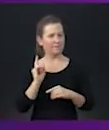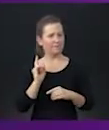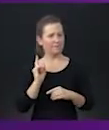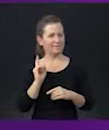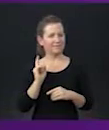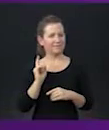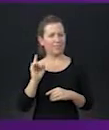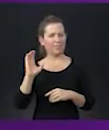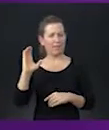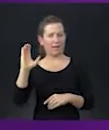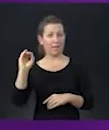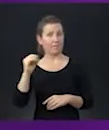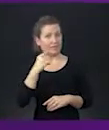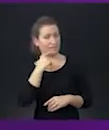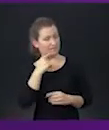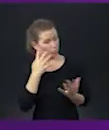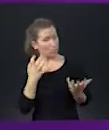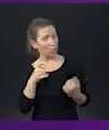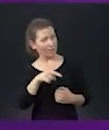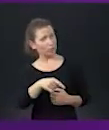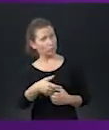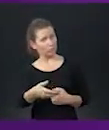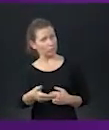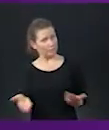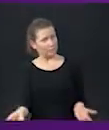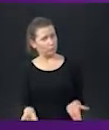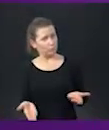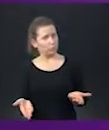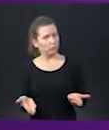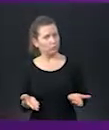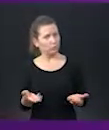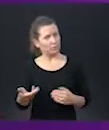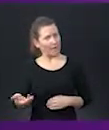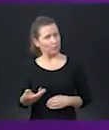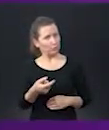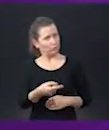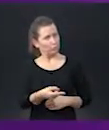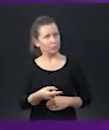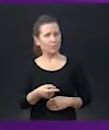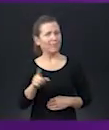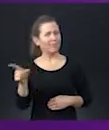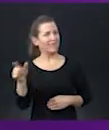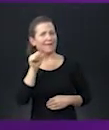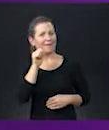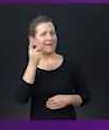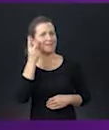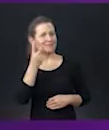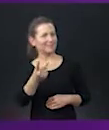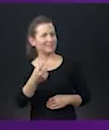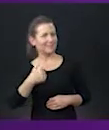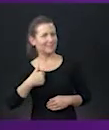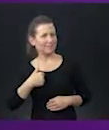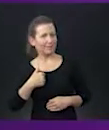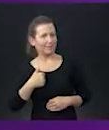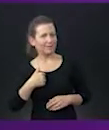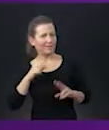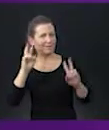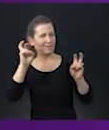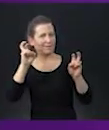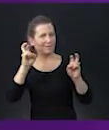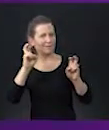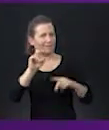It was that moment where my company said, we want you here. They didn't see me